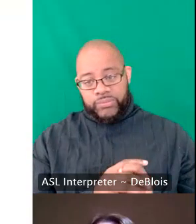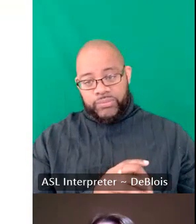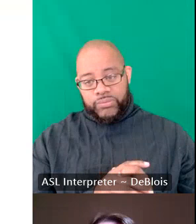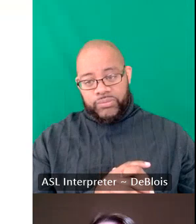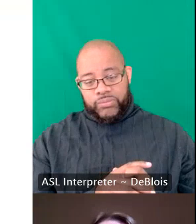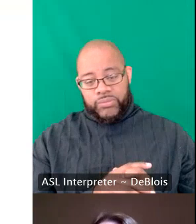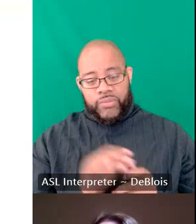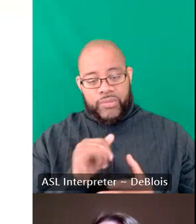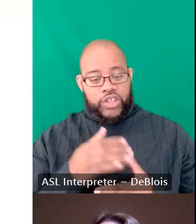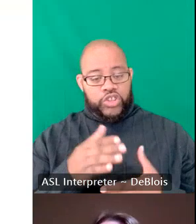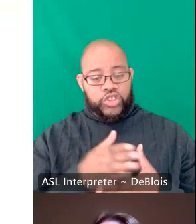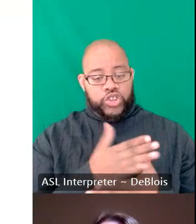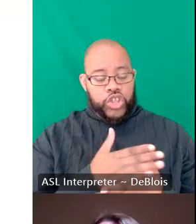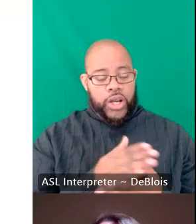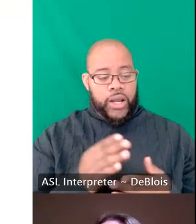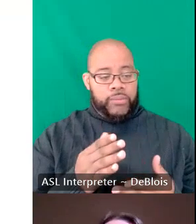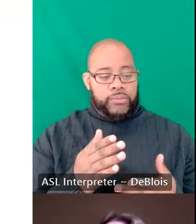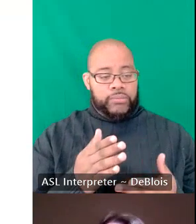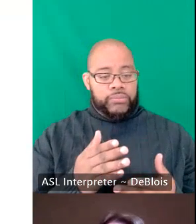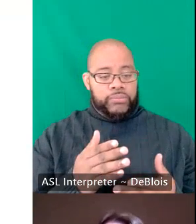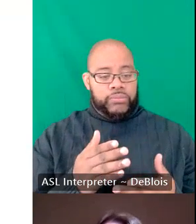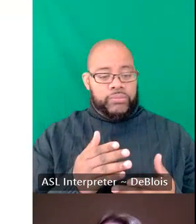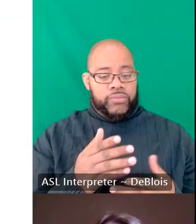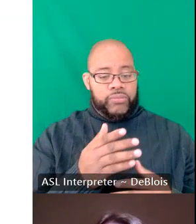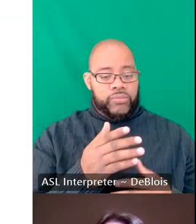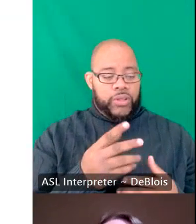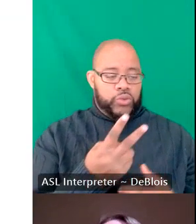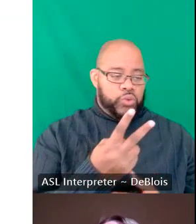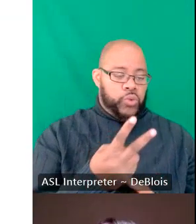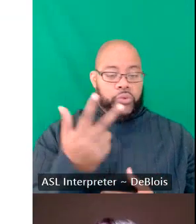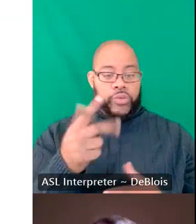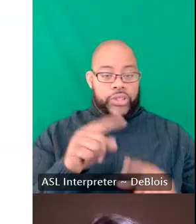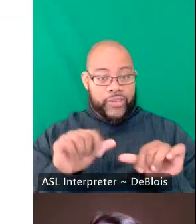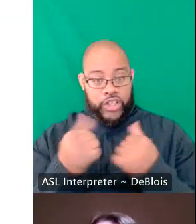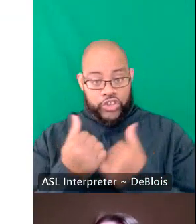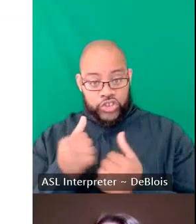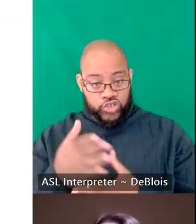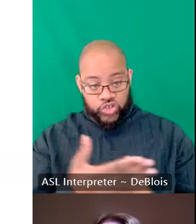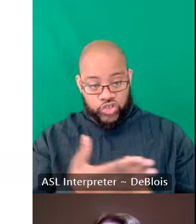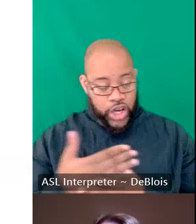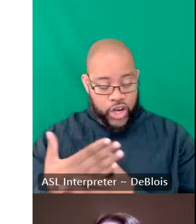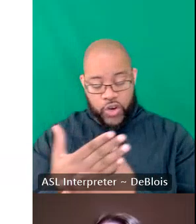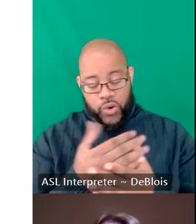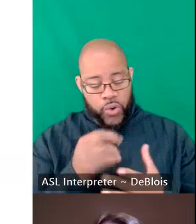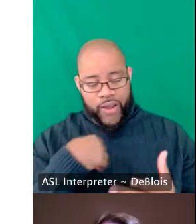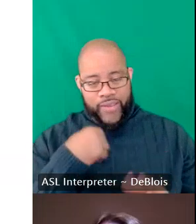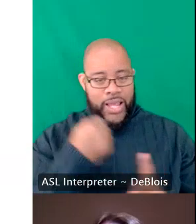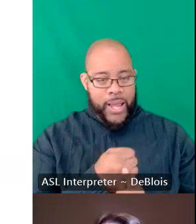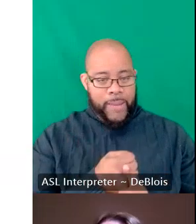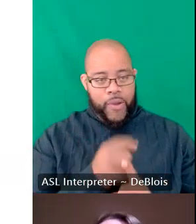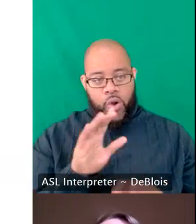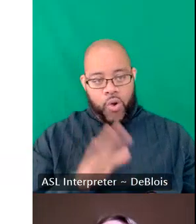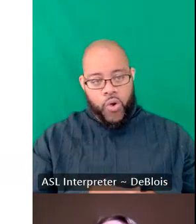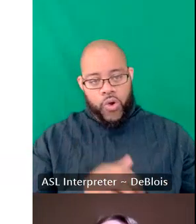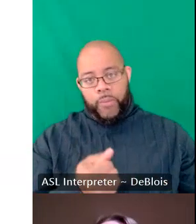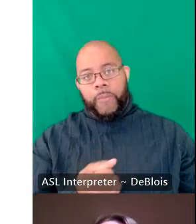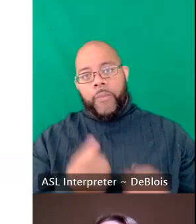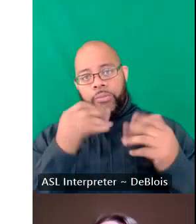shared between between, let's say, 2 or 3 agencies, or if there's an impact on multiple